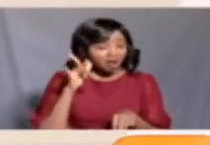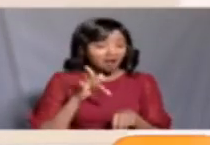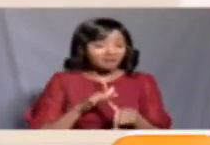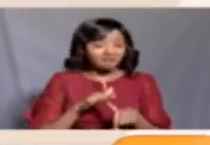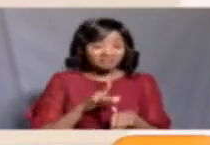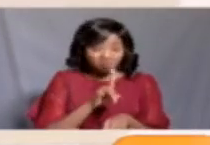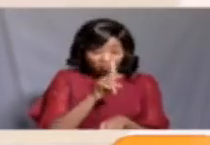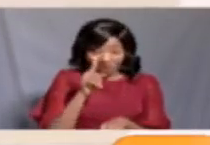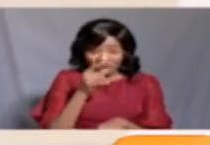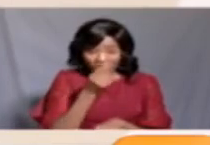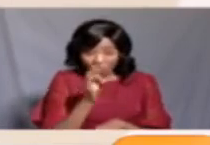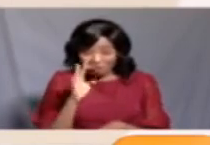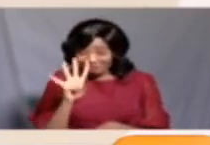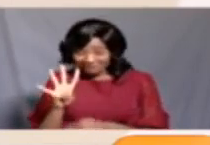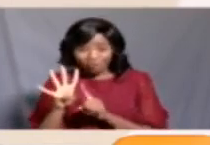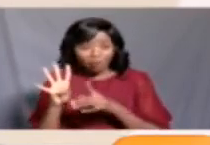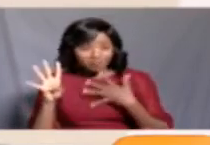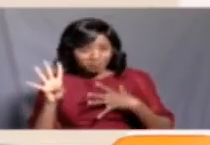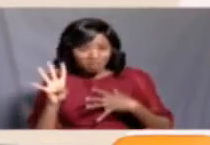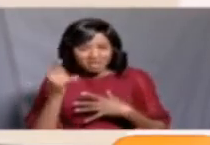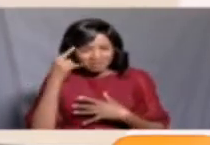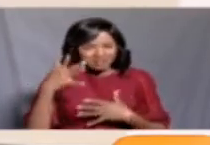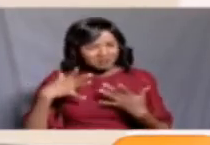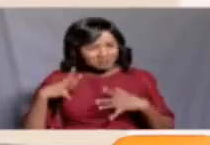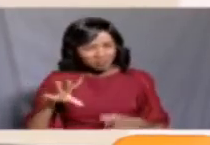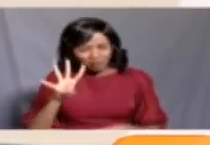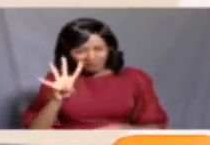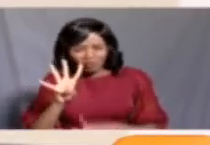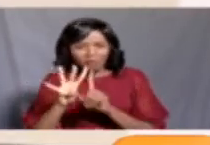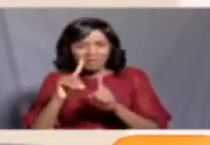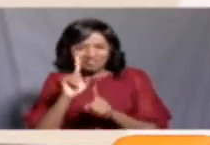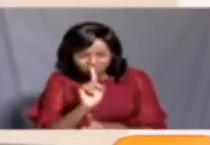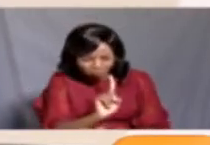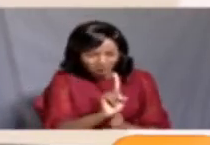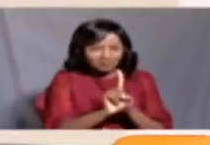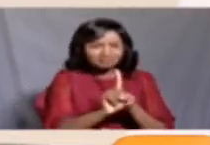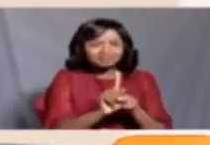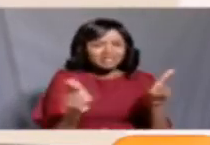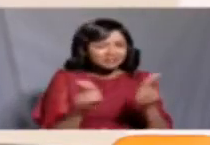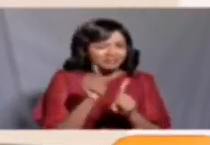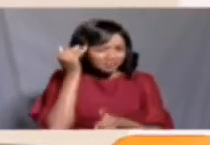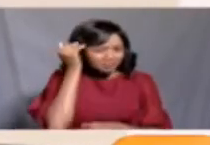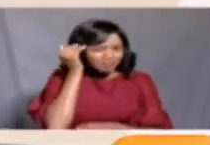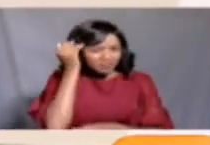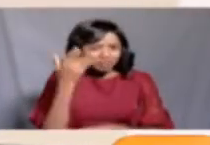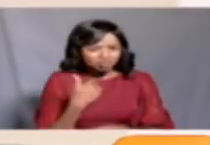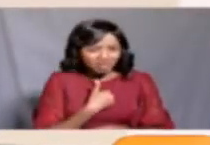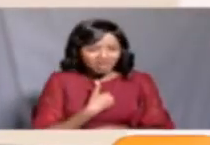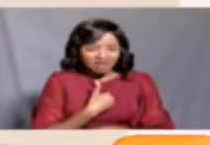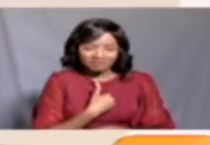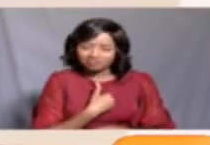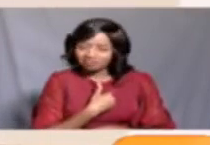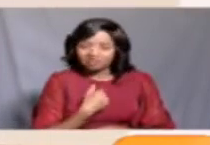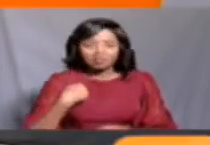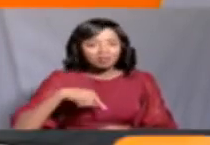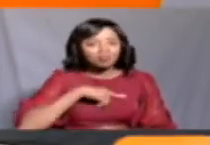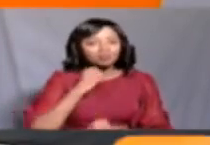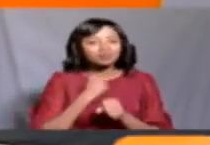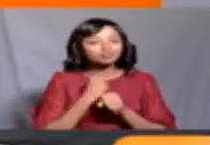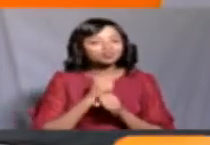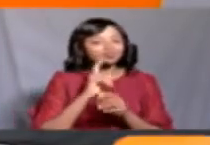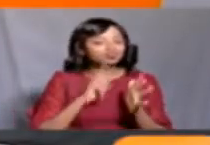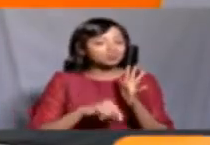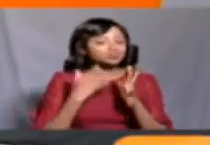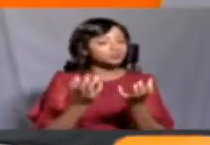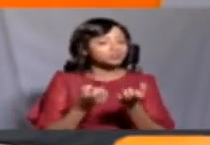pretty accurate. And you can imagine if one in four people are predisposed to actually getting a mental illness, what do we really need to be doing? Then where